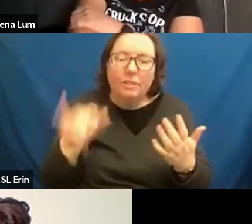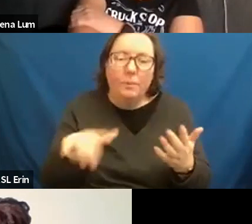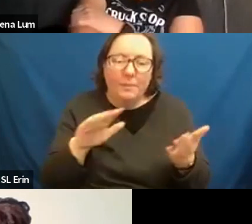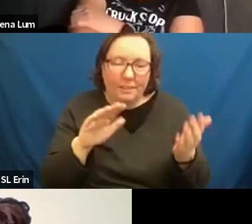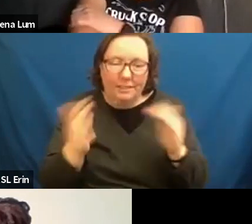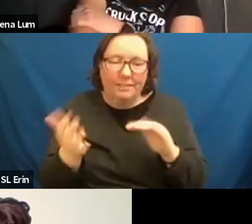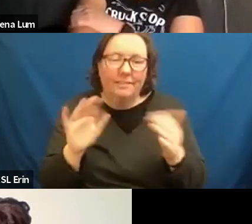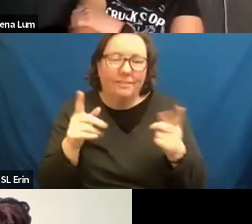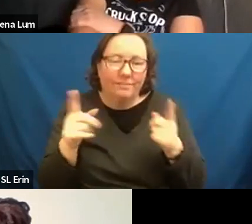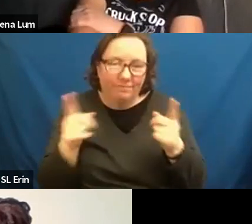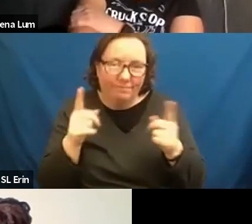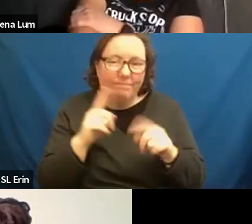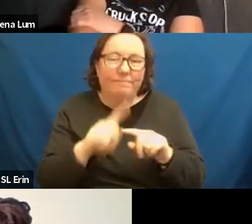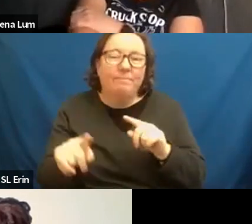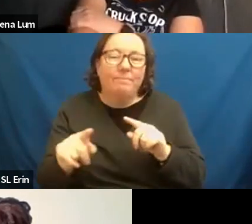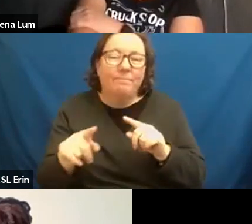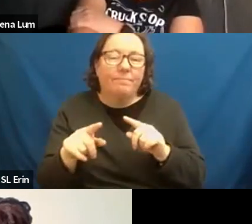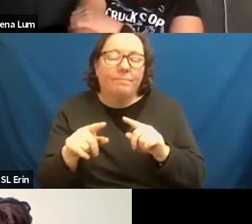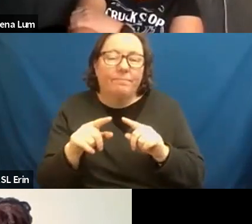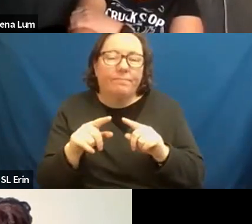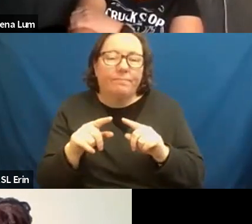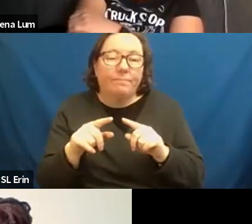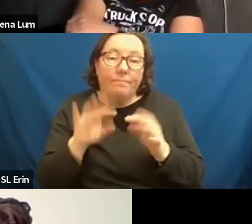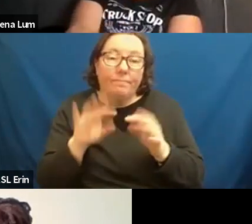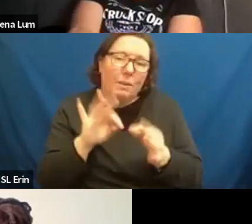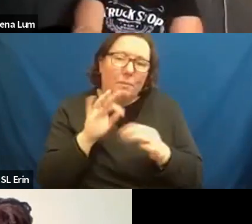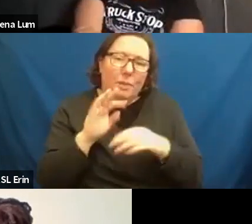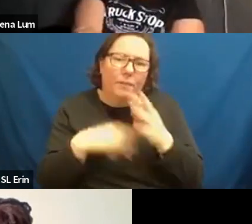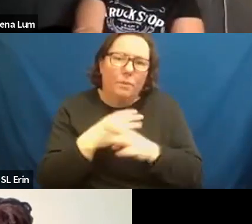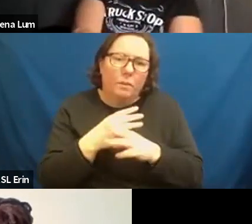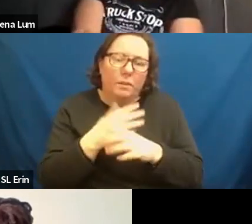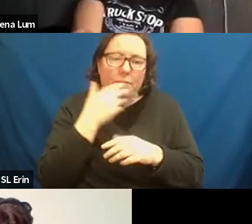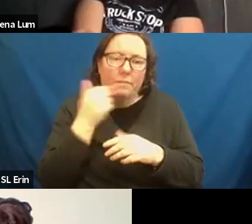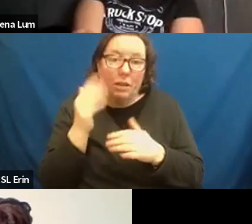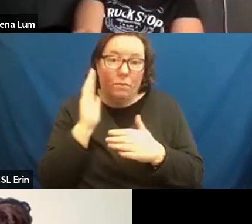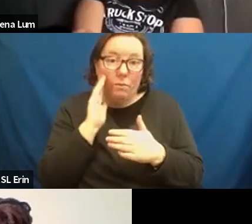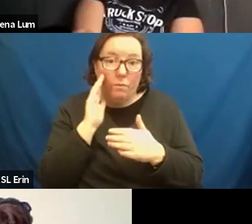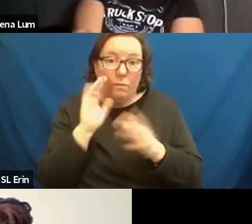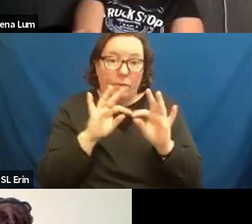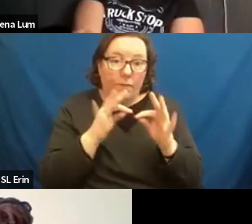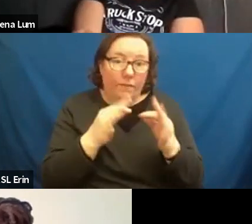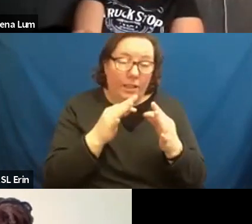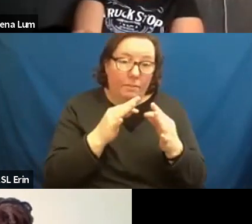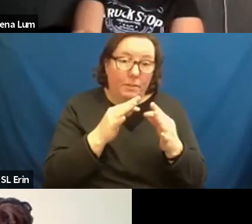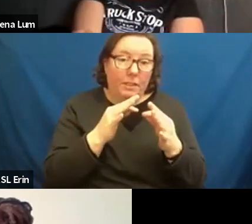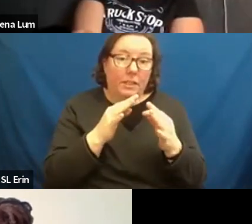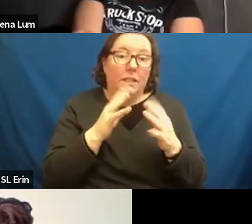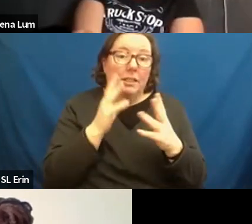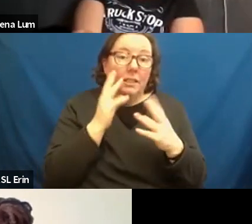factors. I think everyone would say, in an ideal world, it's better to have family and neighborhood level